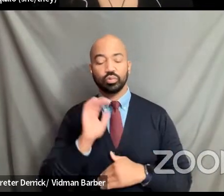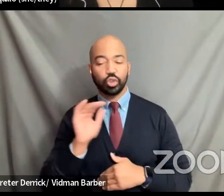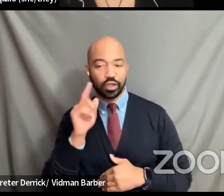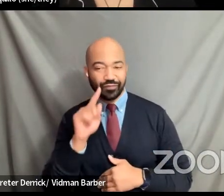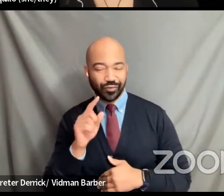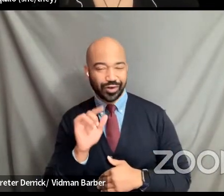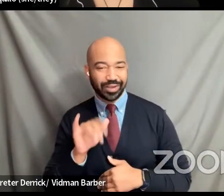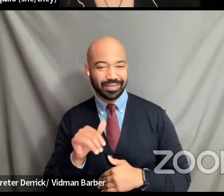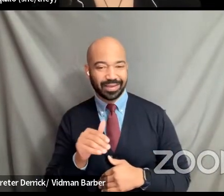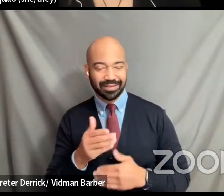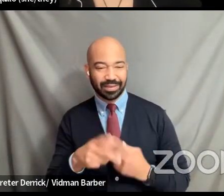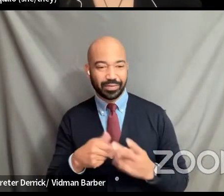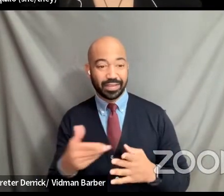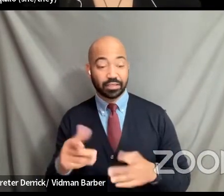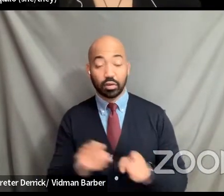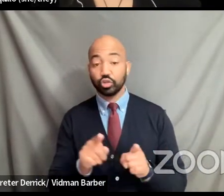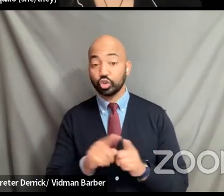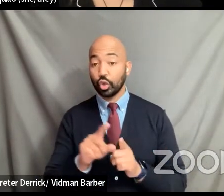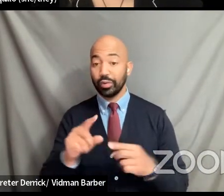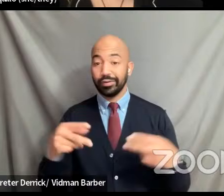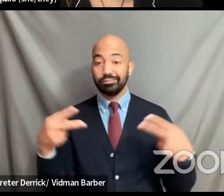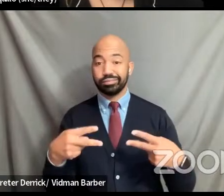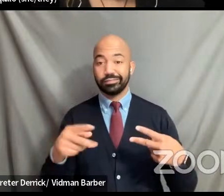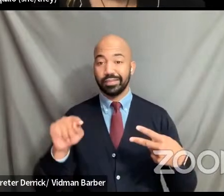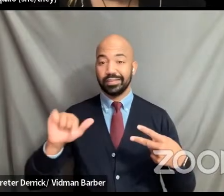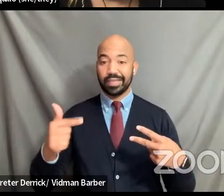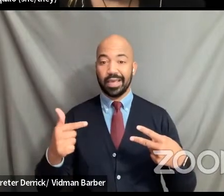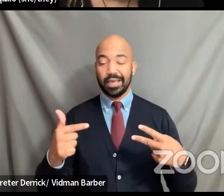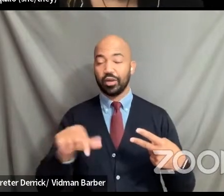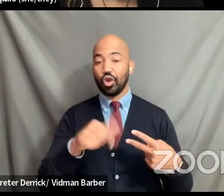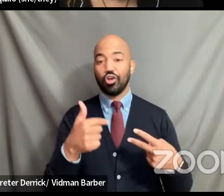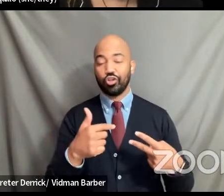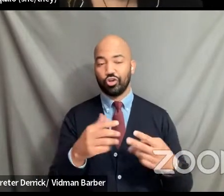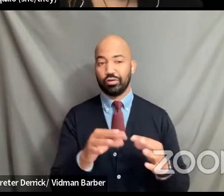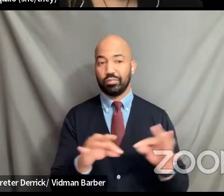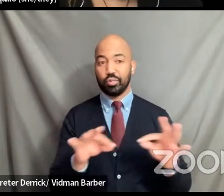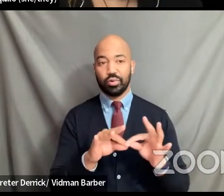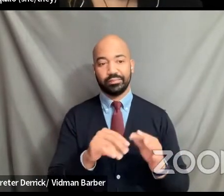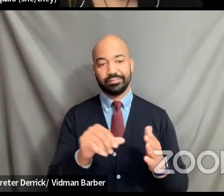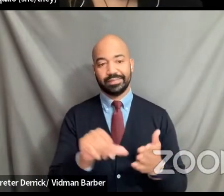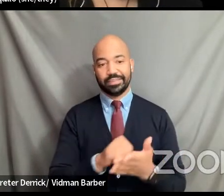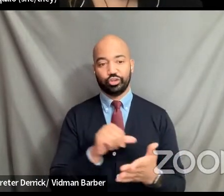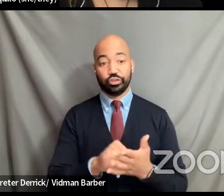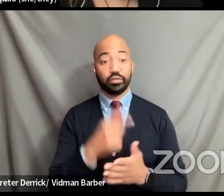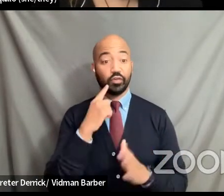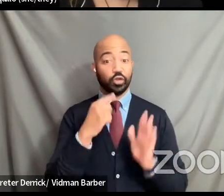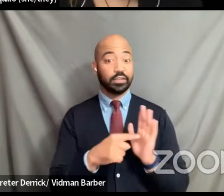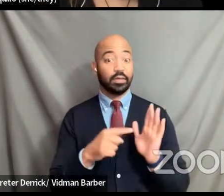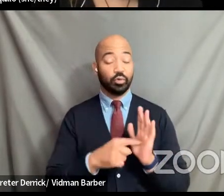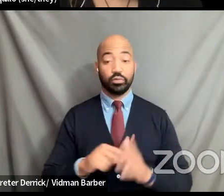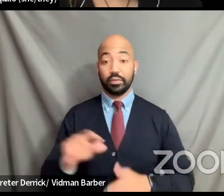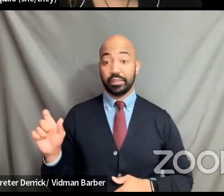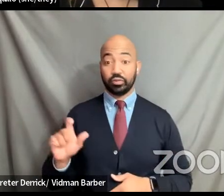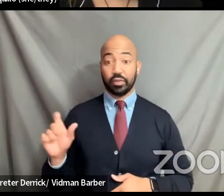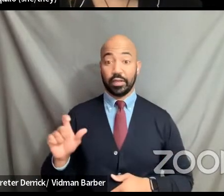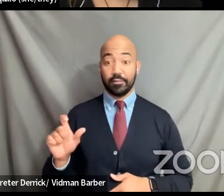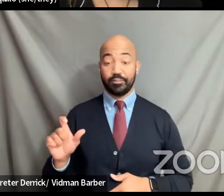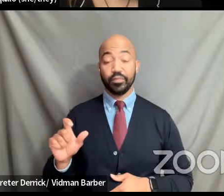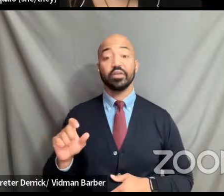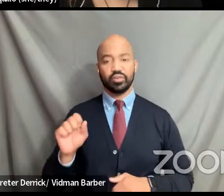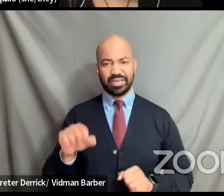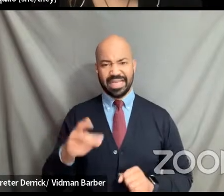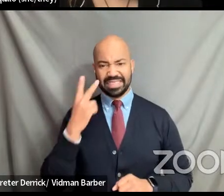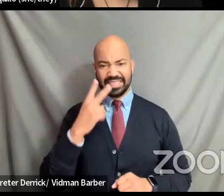you're tagging relevant pages, because a lot of times, like, for example, when you're on Instagram, you can go to the tag